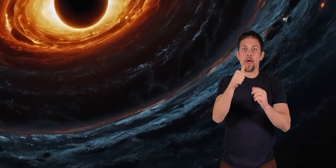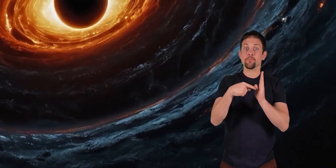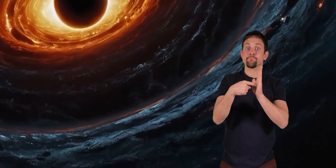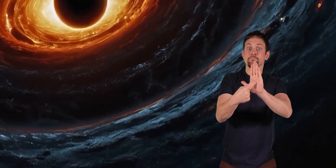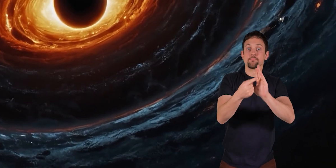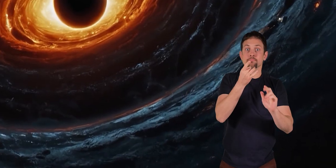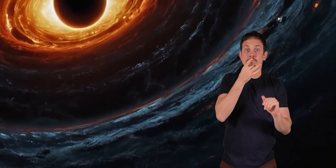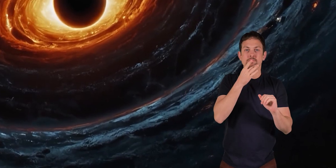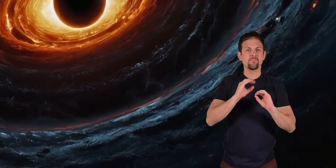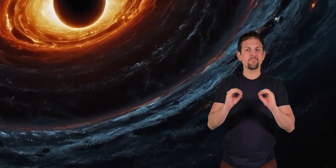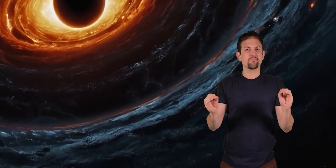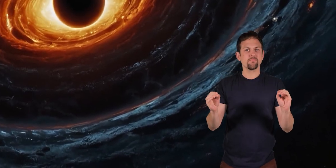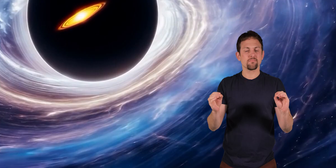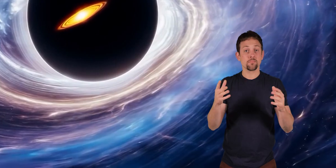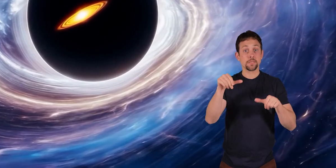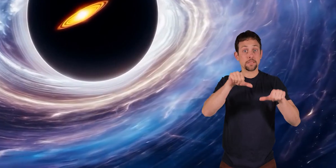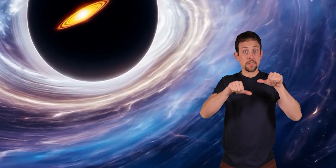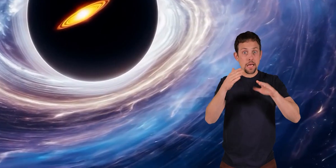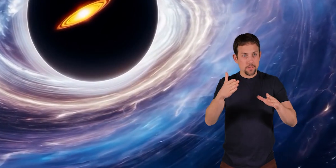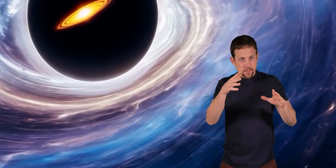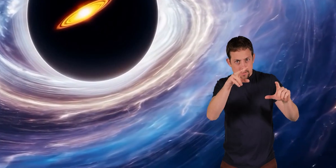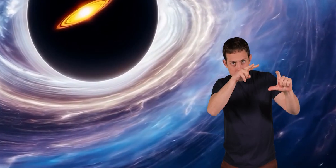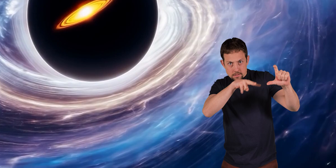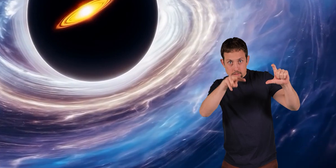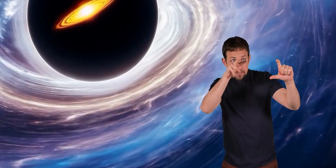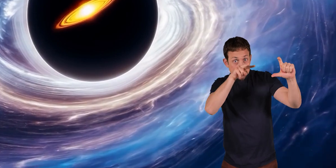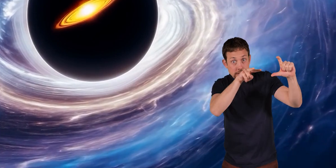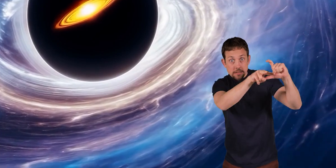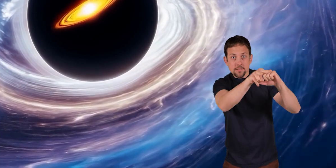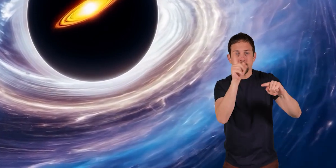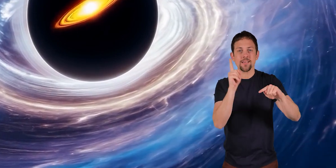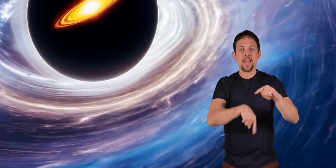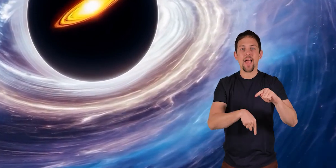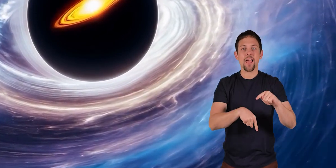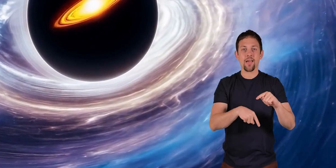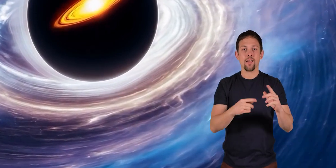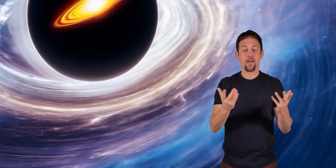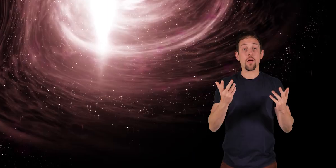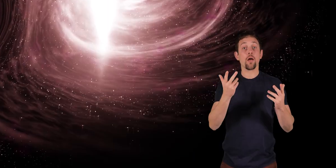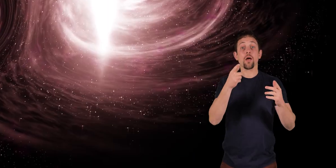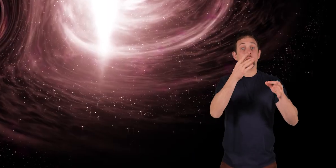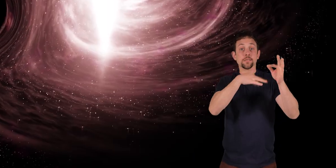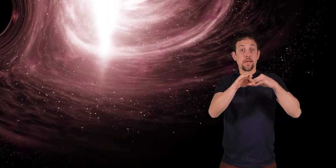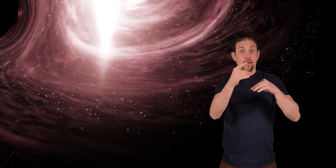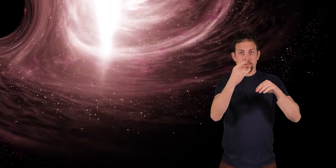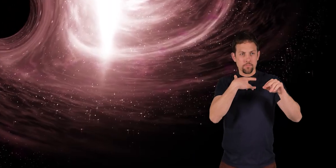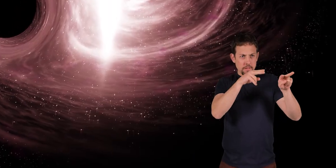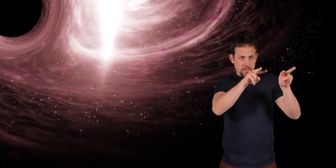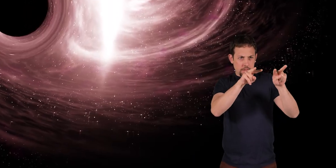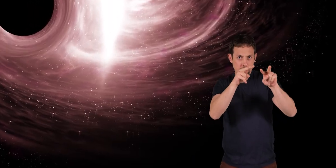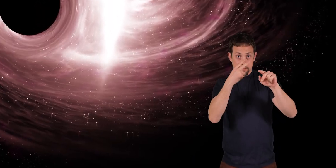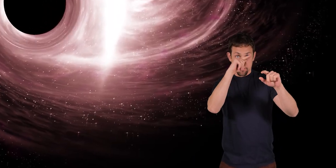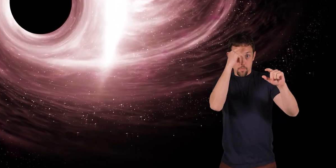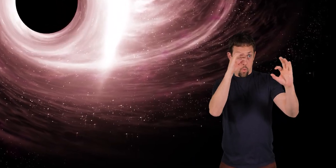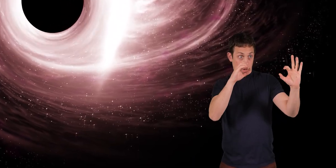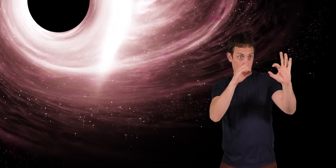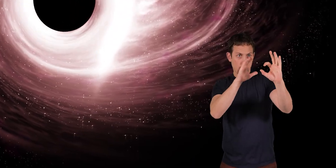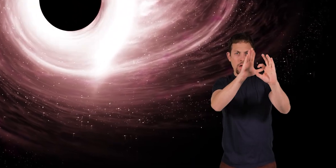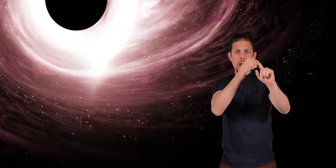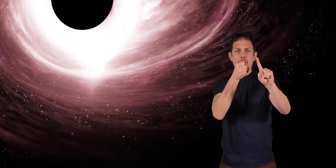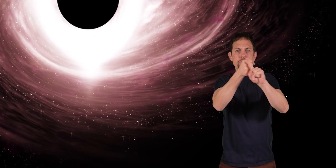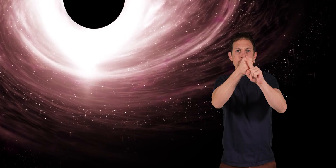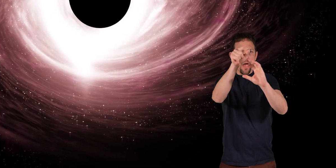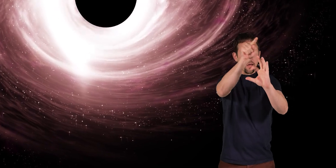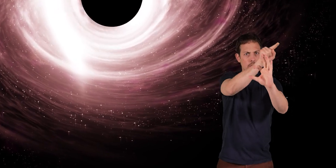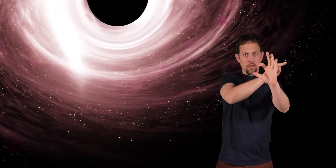they do not emit light, so scientists cannot see them directly. Instead, they look for the effects